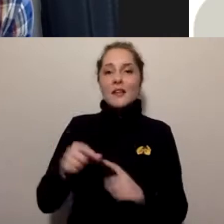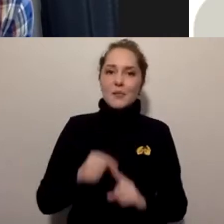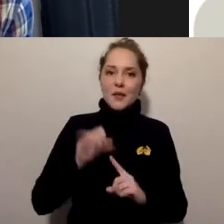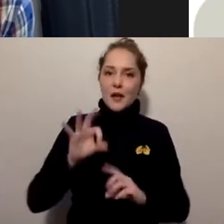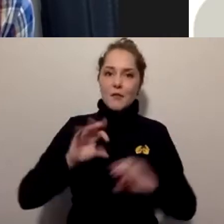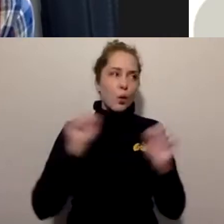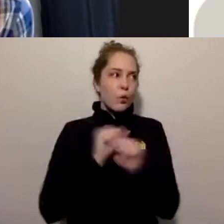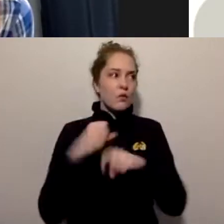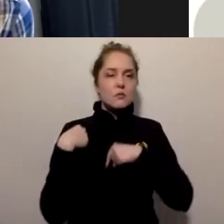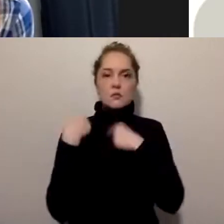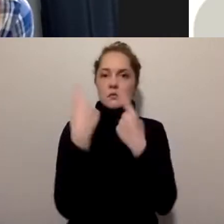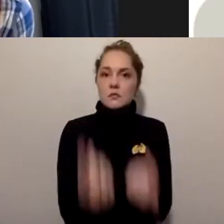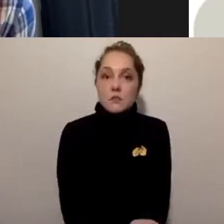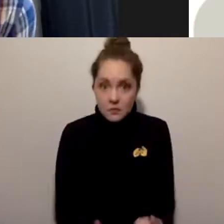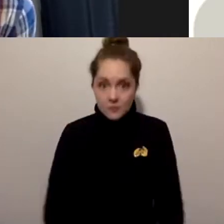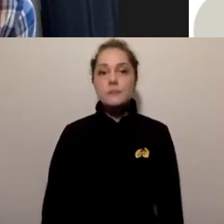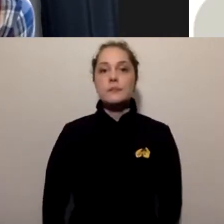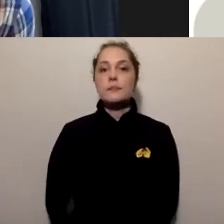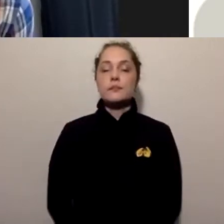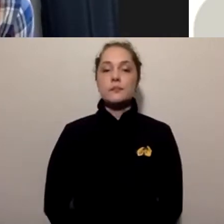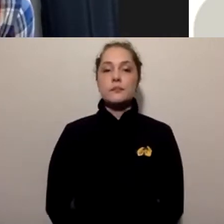without work for so long.